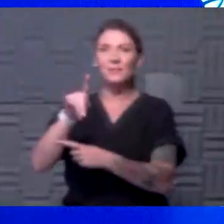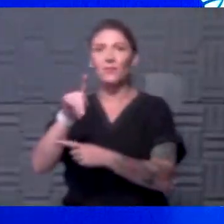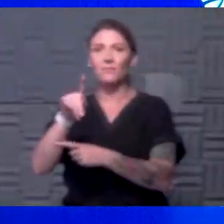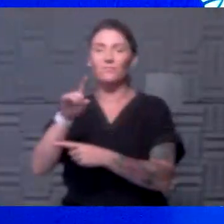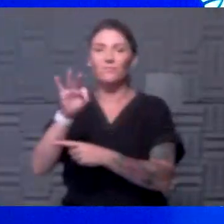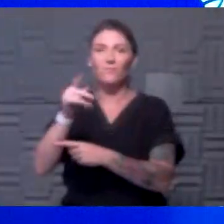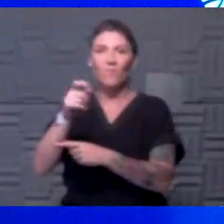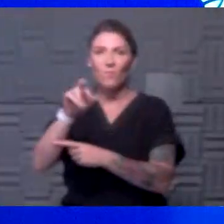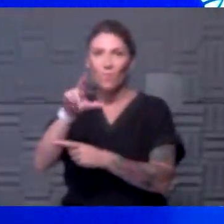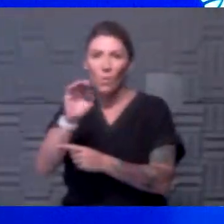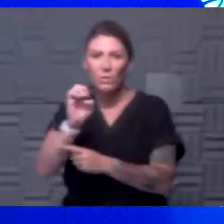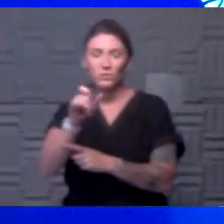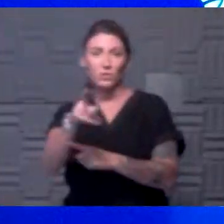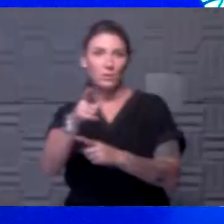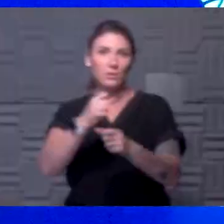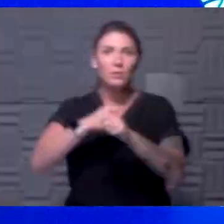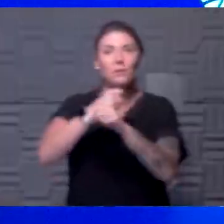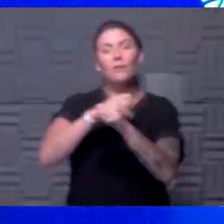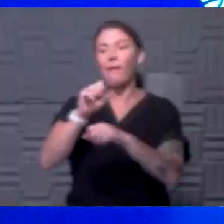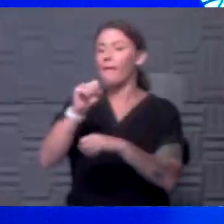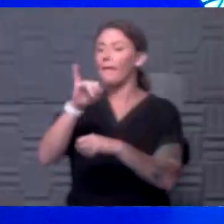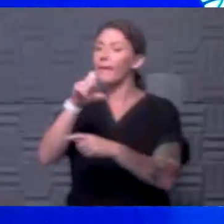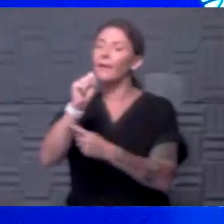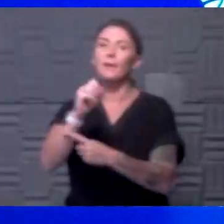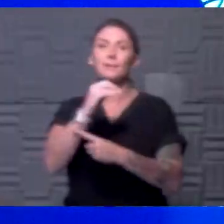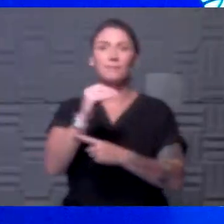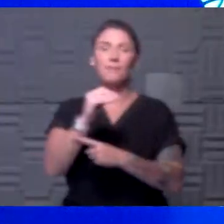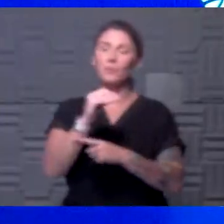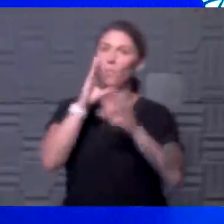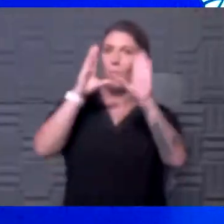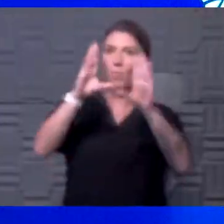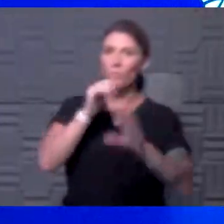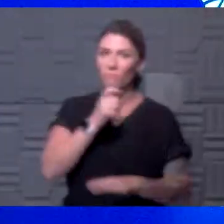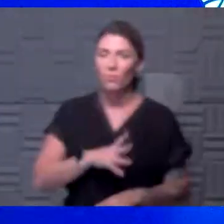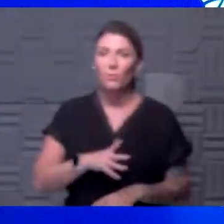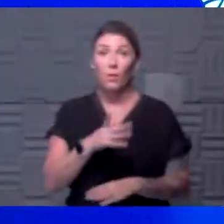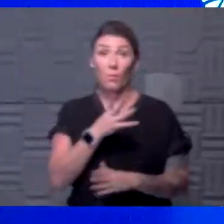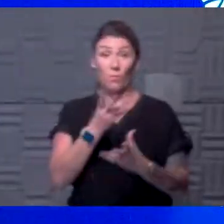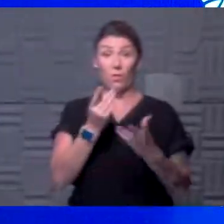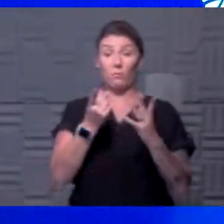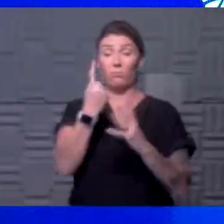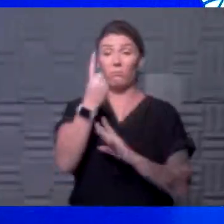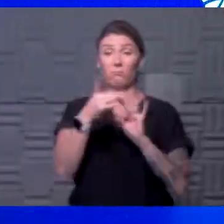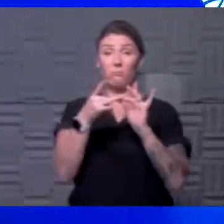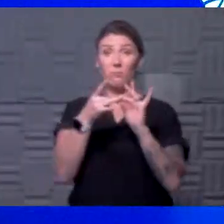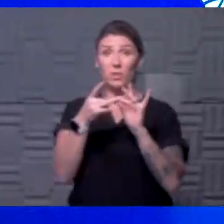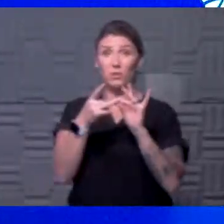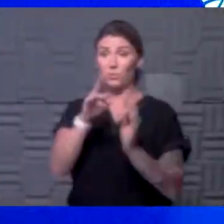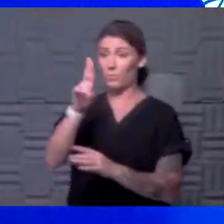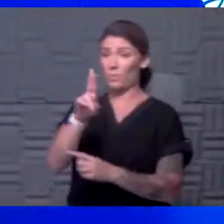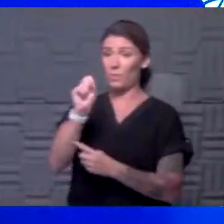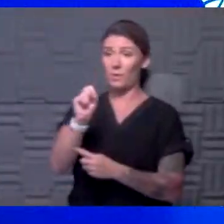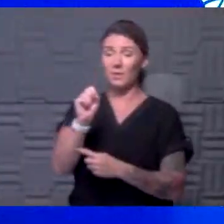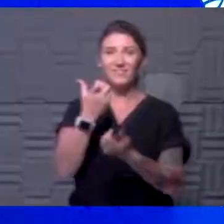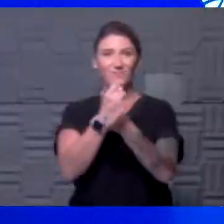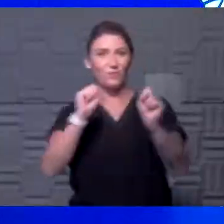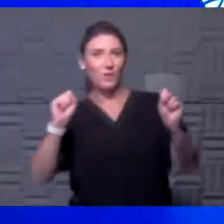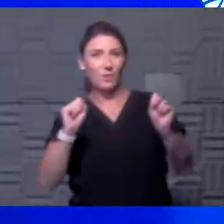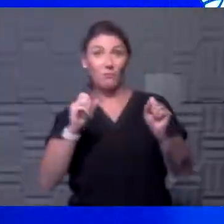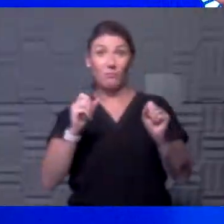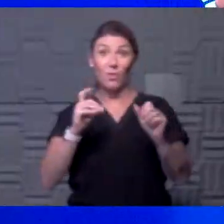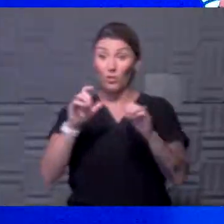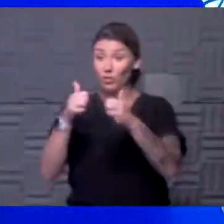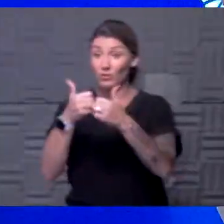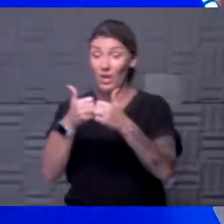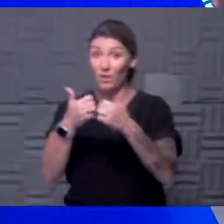AIDS internationally, and she has an amazing track record. And one of the things she pointed out was that in the United States, the strengths obviously is freedom. One of the challenges